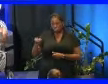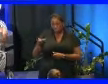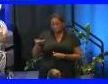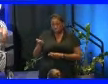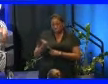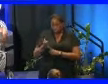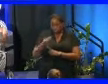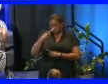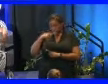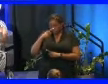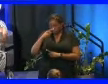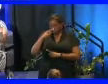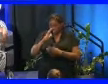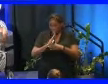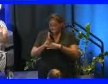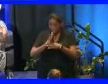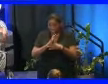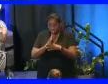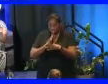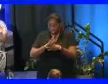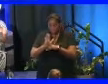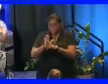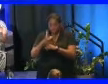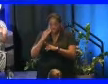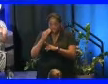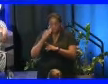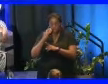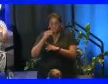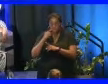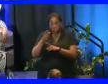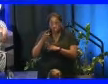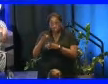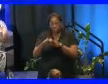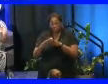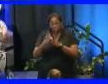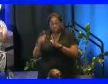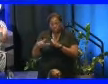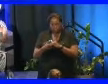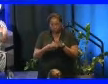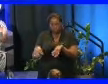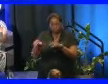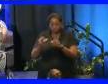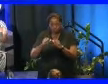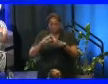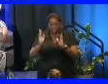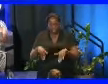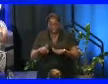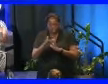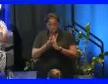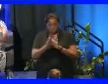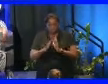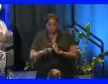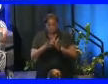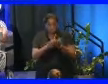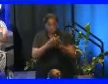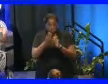could you also talk a little bit and from your experience from, you've taken a leadership role throughout your housing journey and advocate for